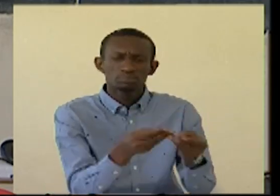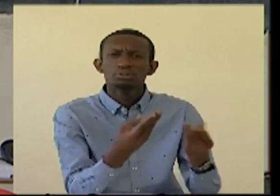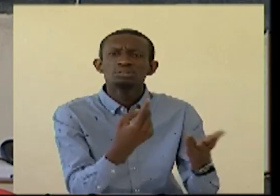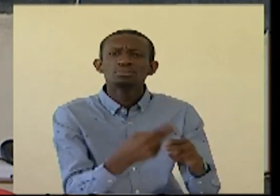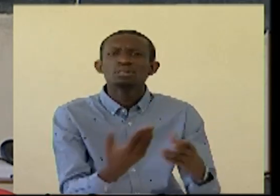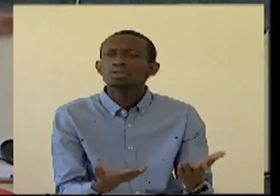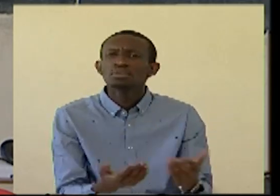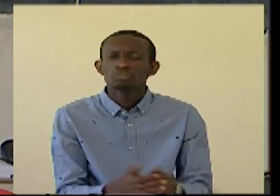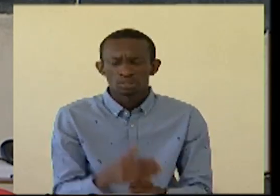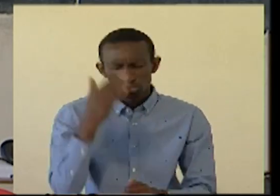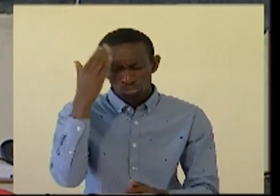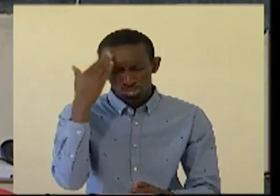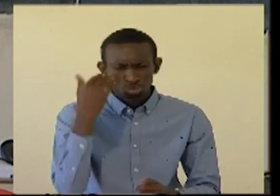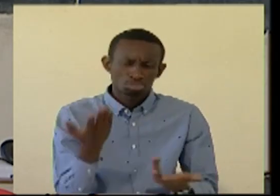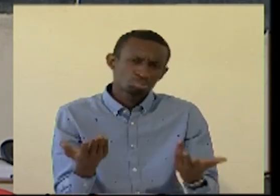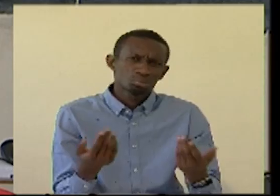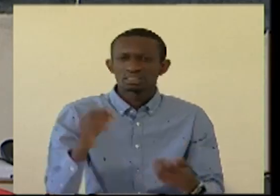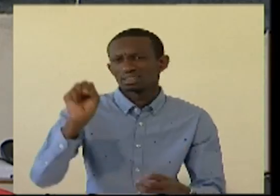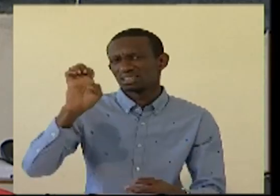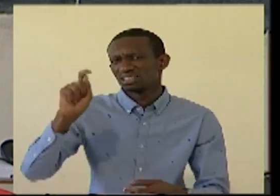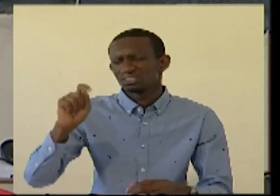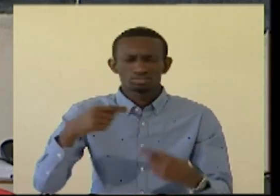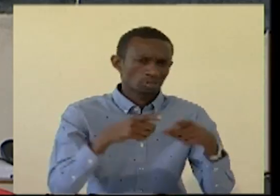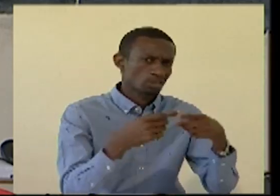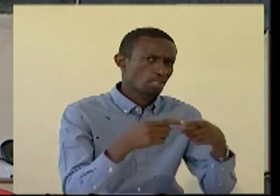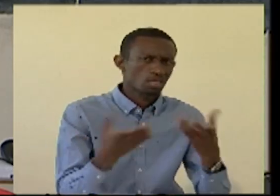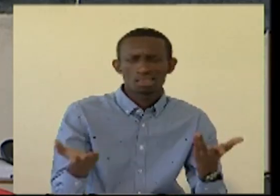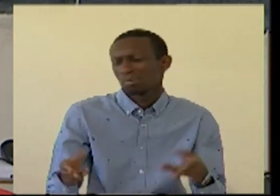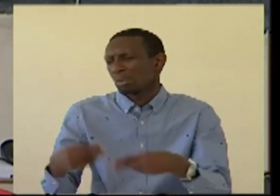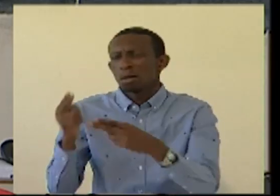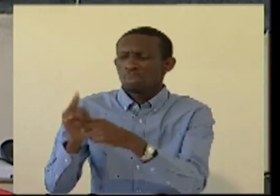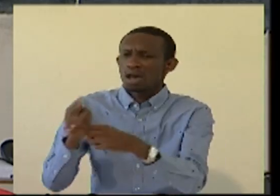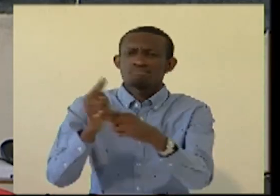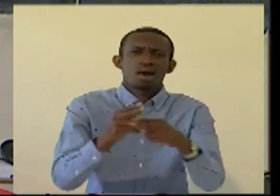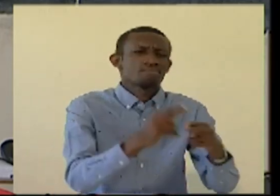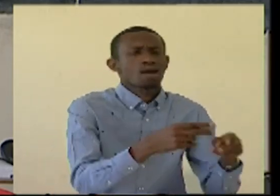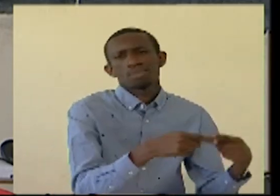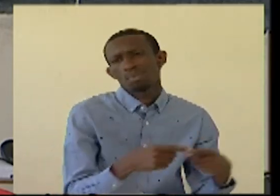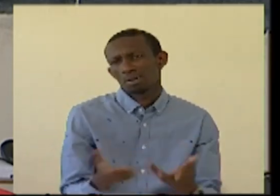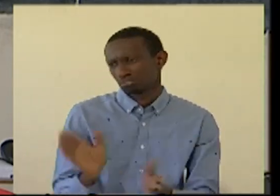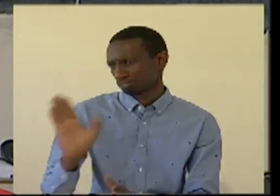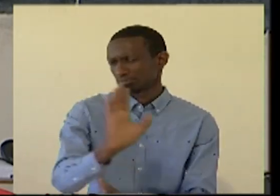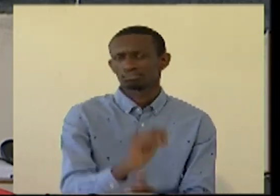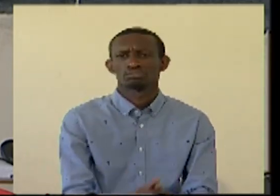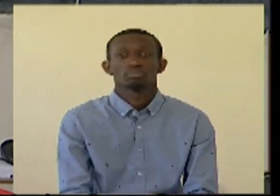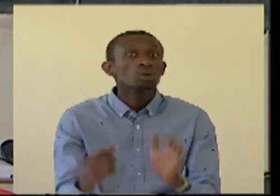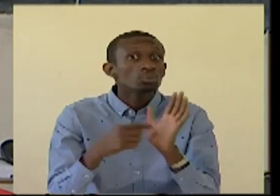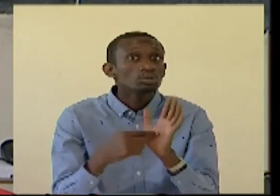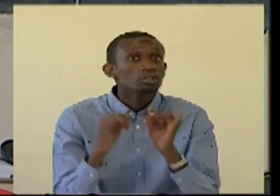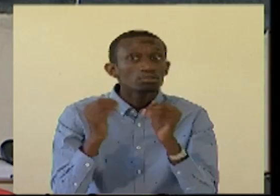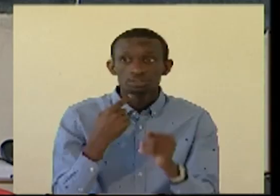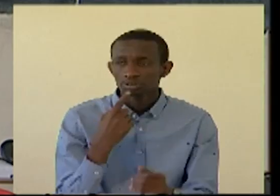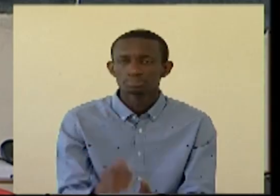We know so many different sets which have particular names. For example, when we